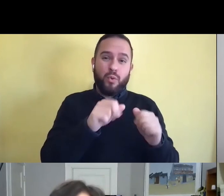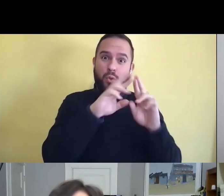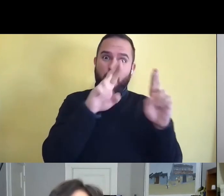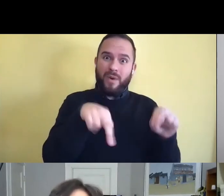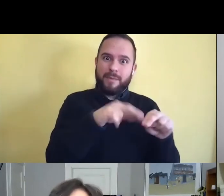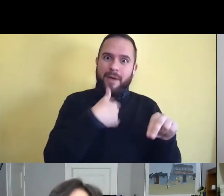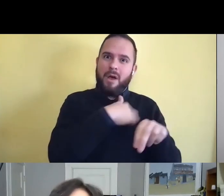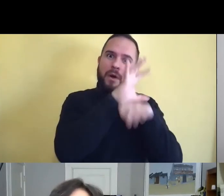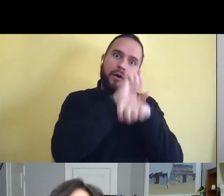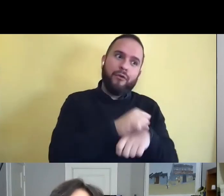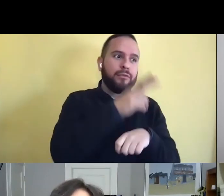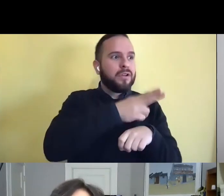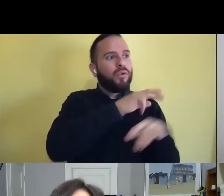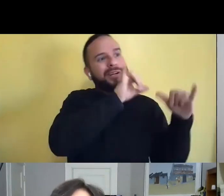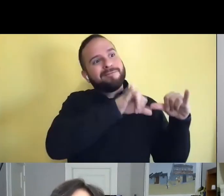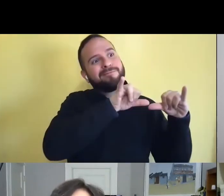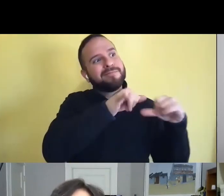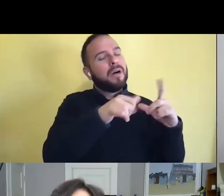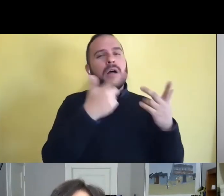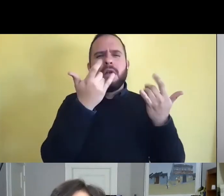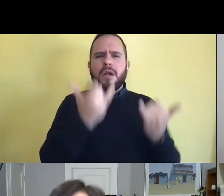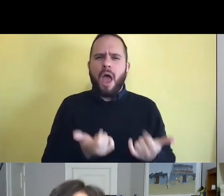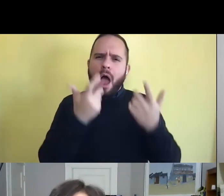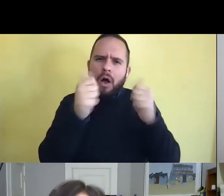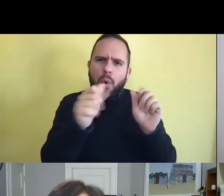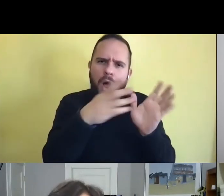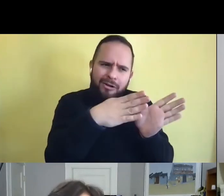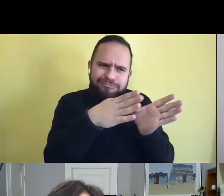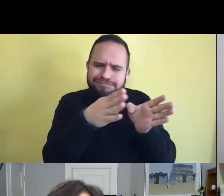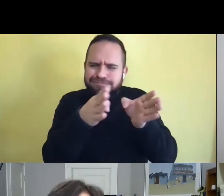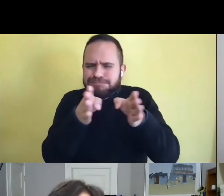can point to the example, in this case,